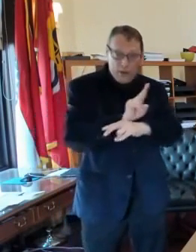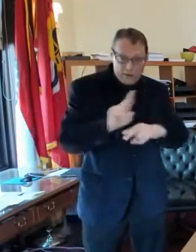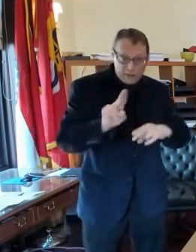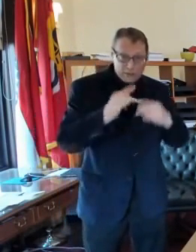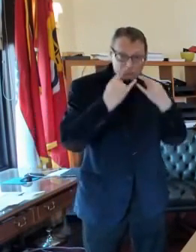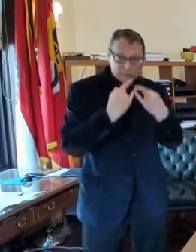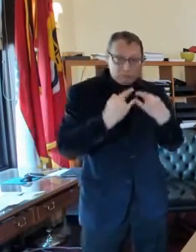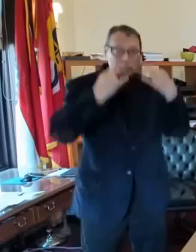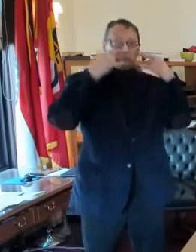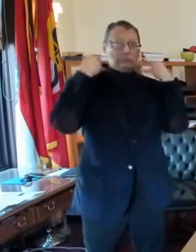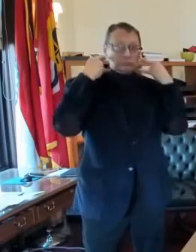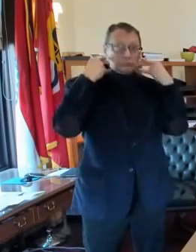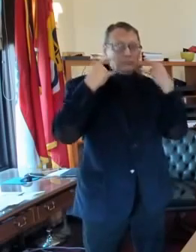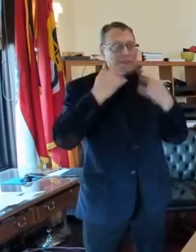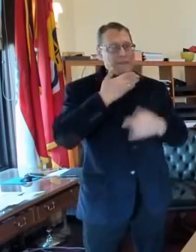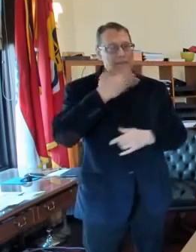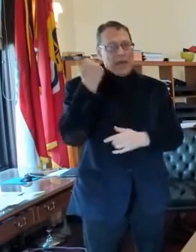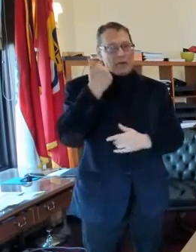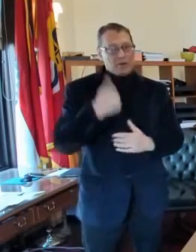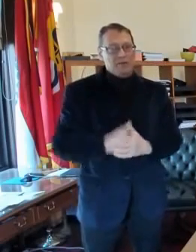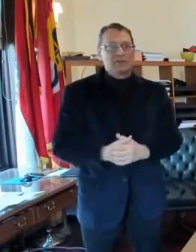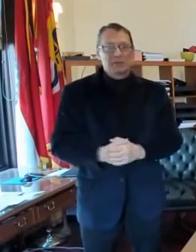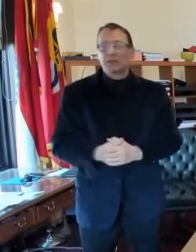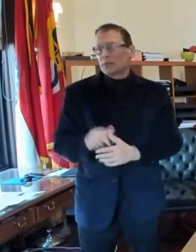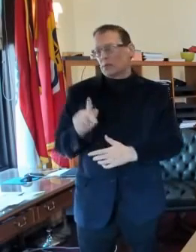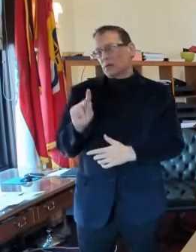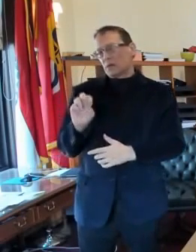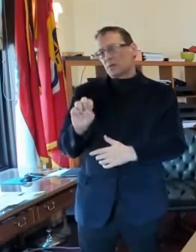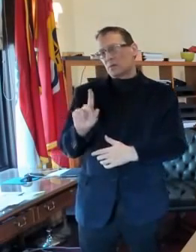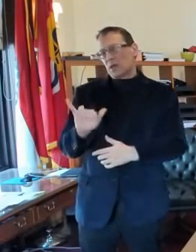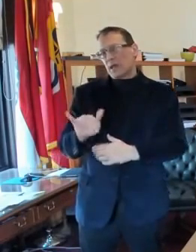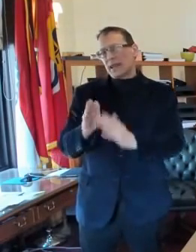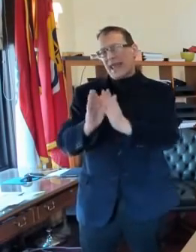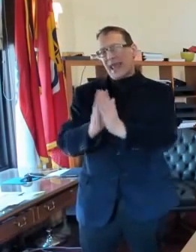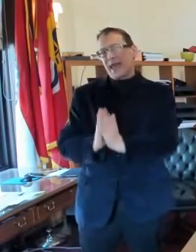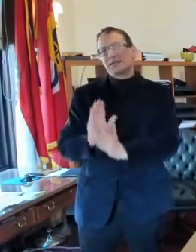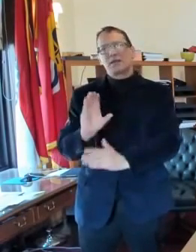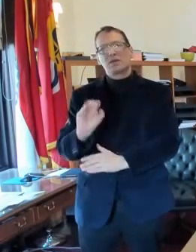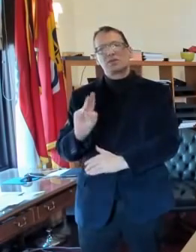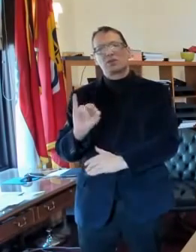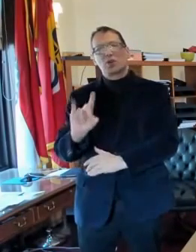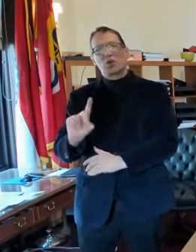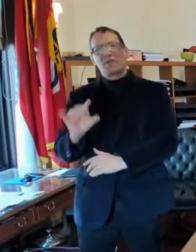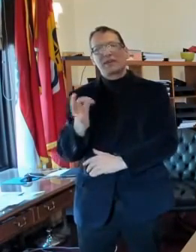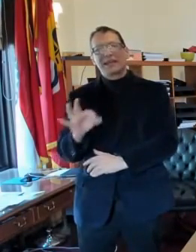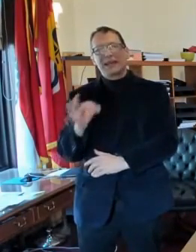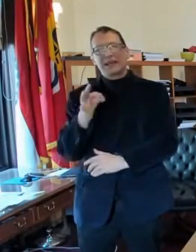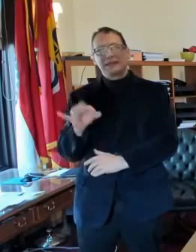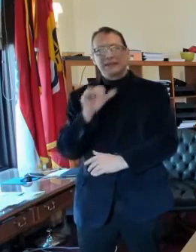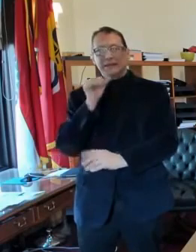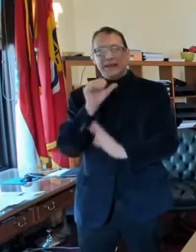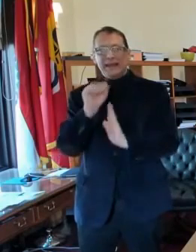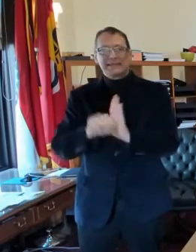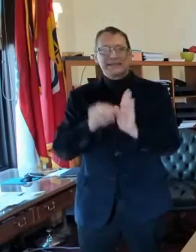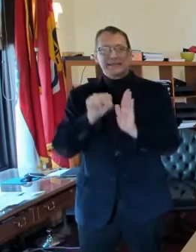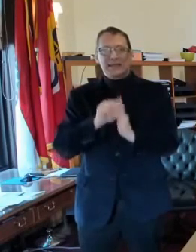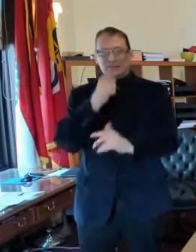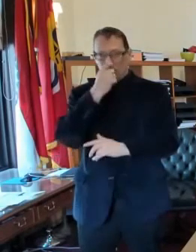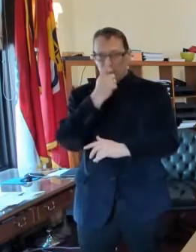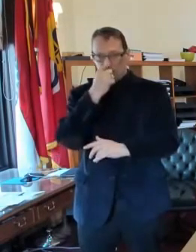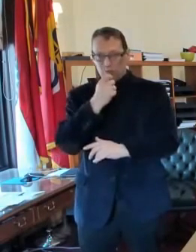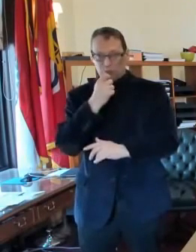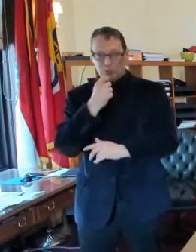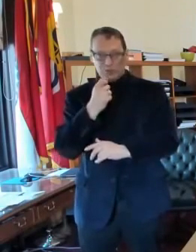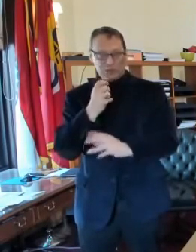better. Kelly asks that you remind people that COVID-19 is not your typical seasonal flu, and asks, are you